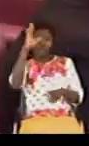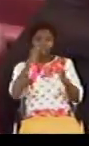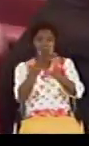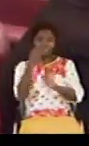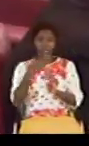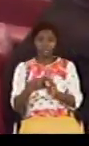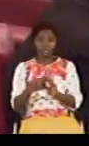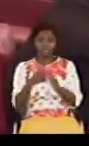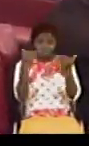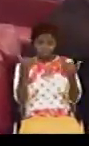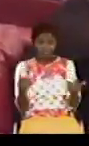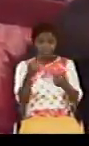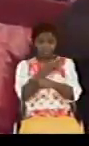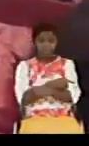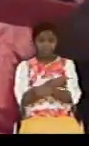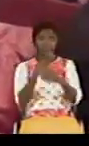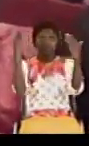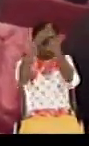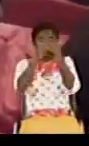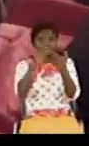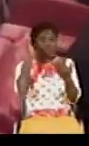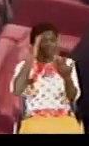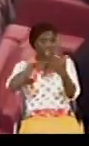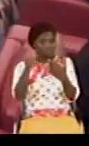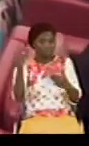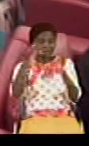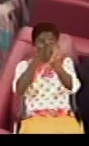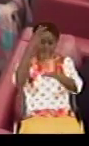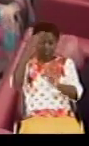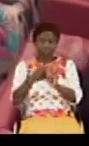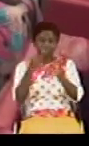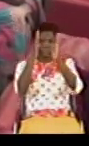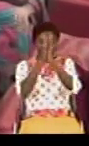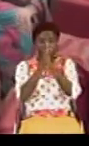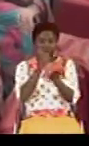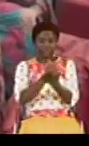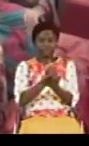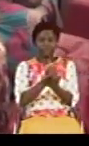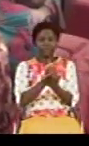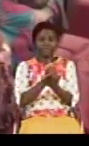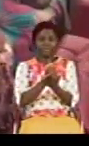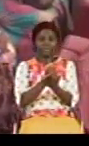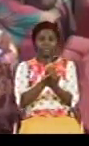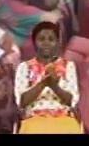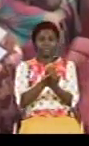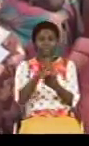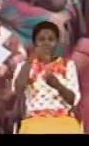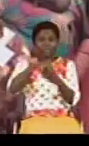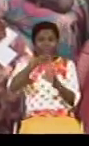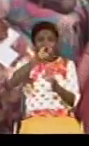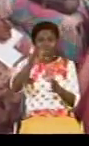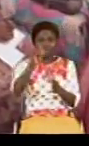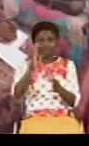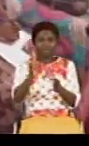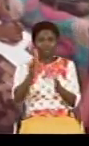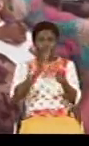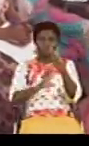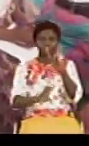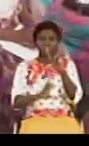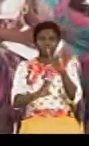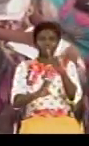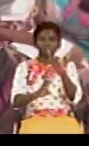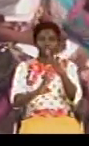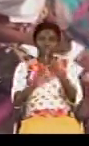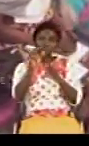will vanish away in Jesus' name. Job chapter 11. Job